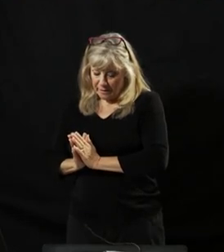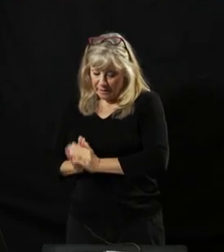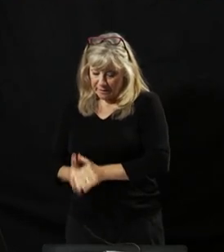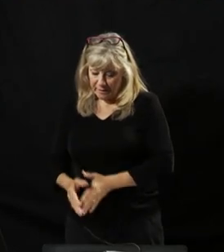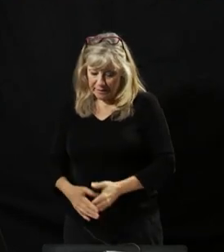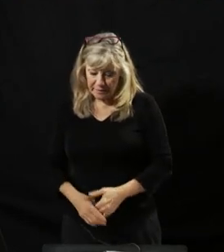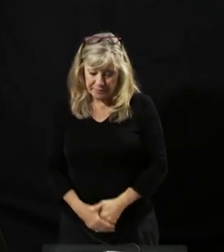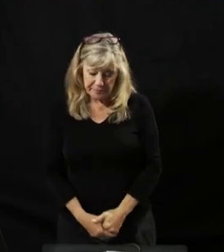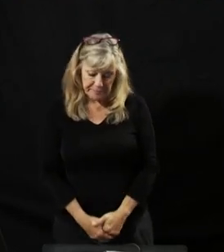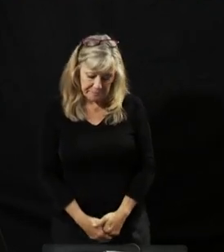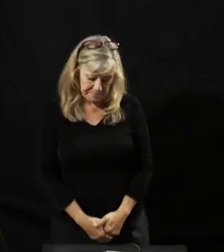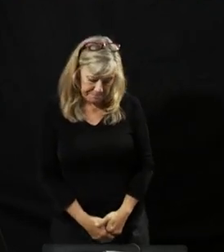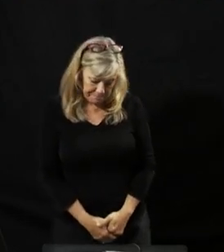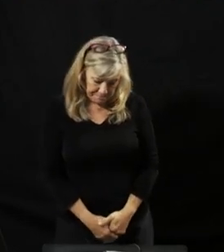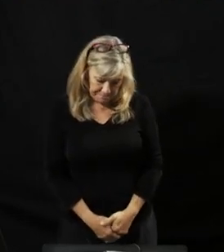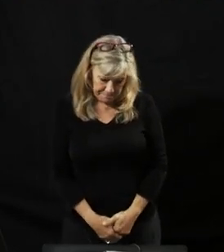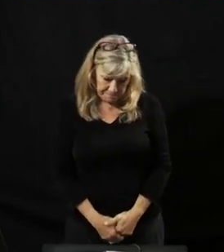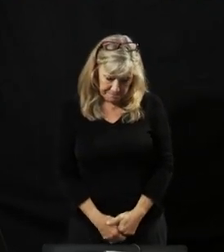amen.